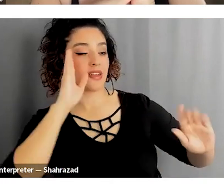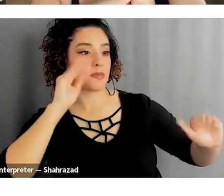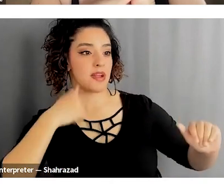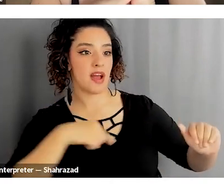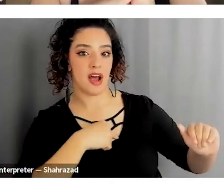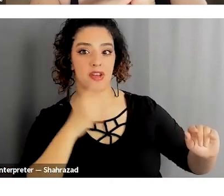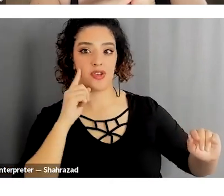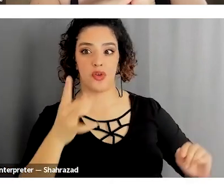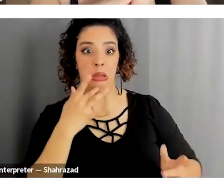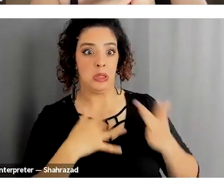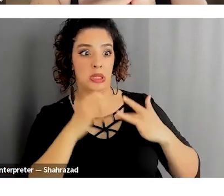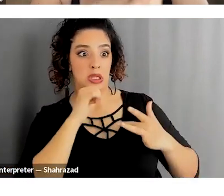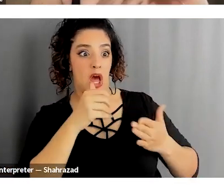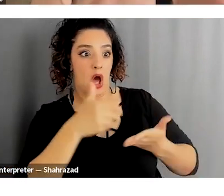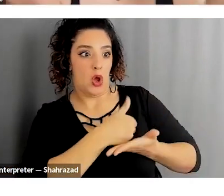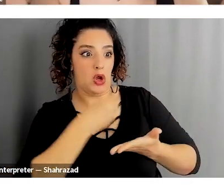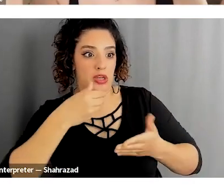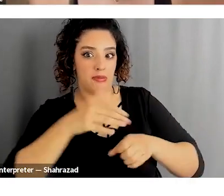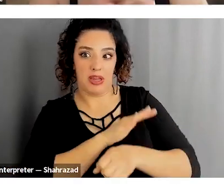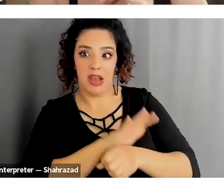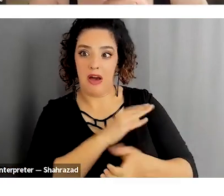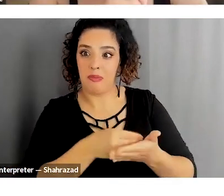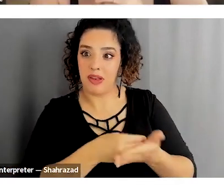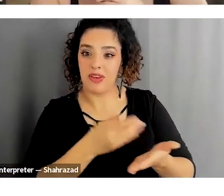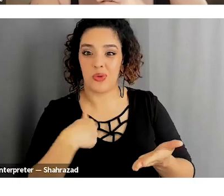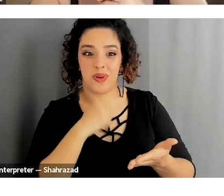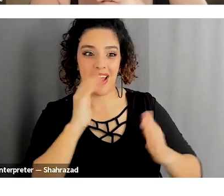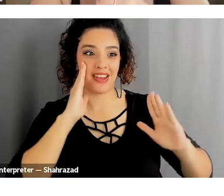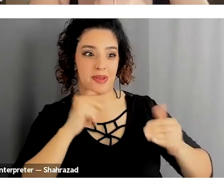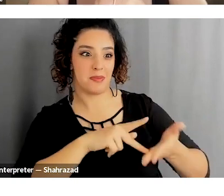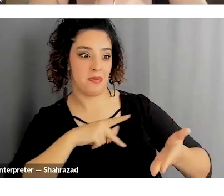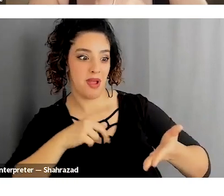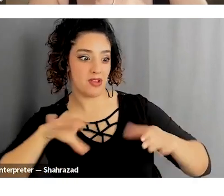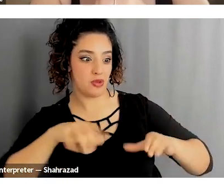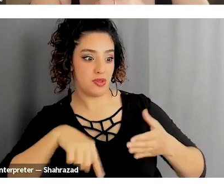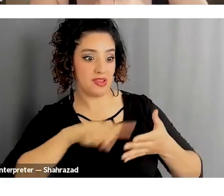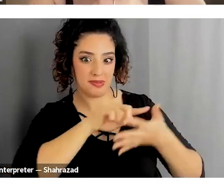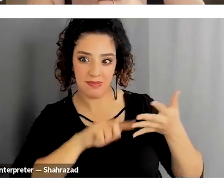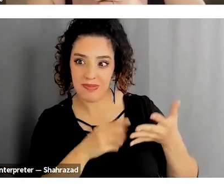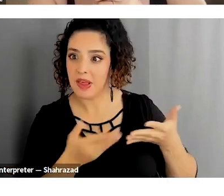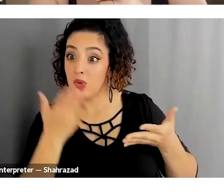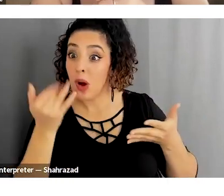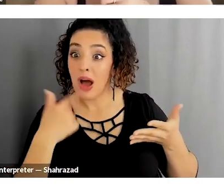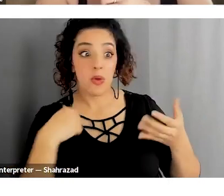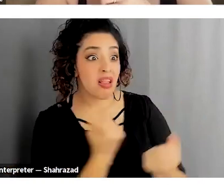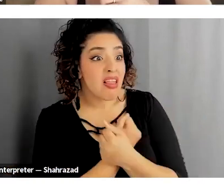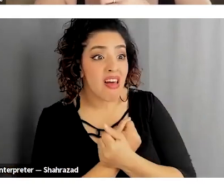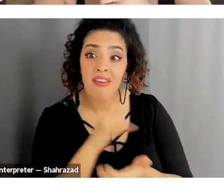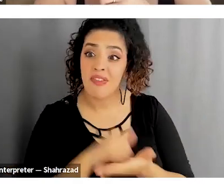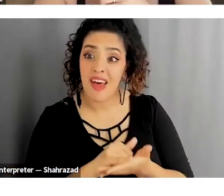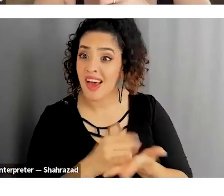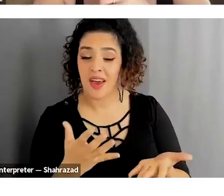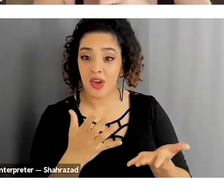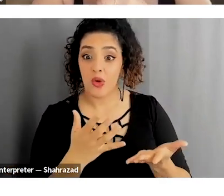starvation salary where yes. we're not expected to be paid to do these things because we love it. Because you love it, you're not expected to be paid